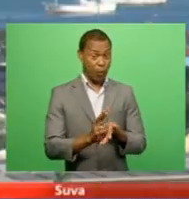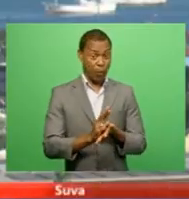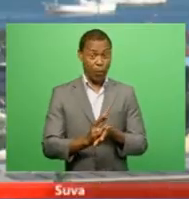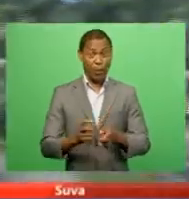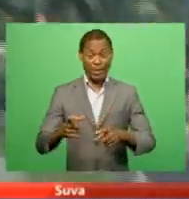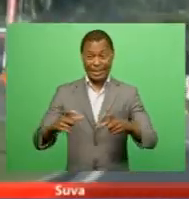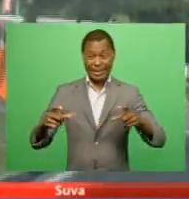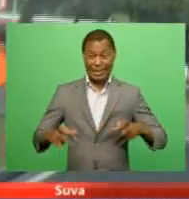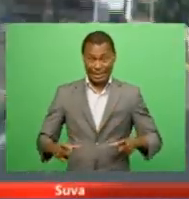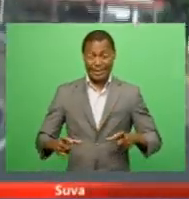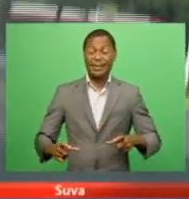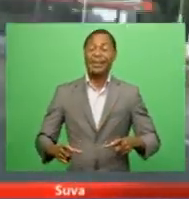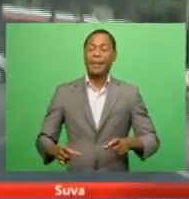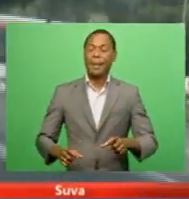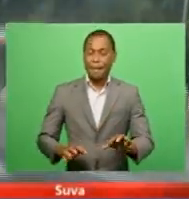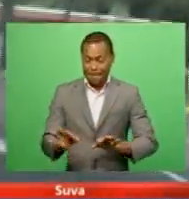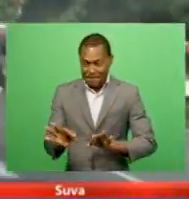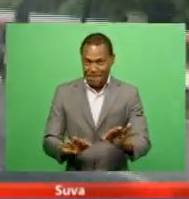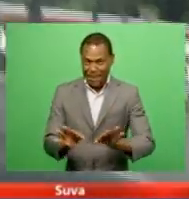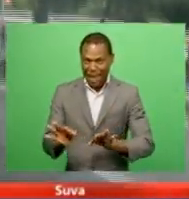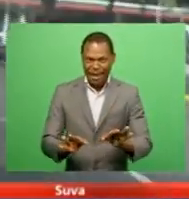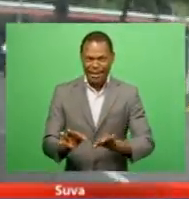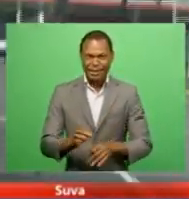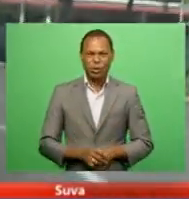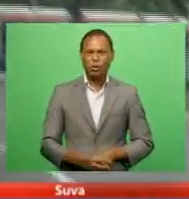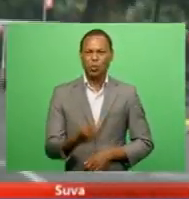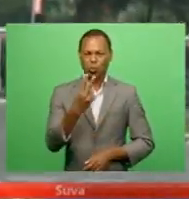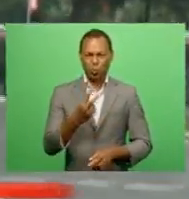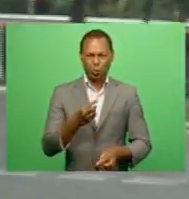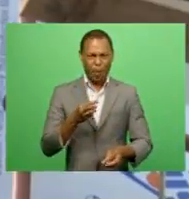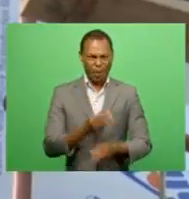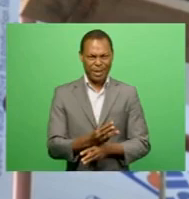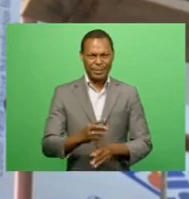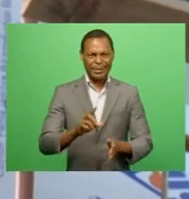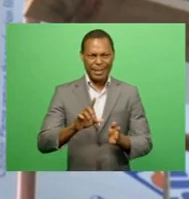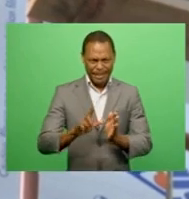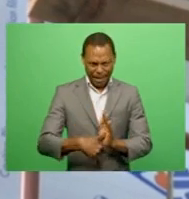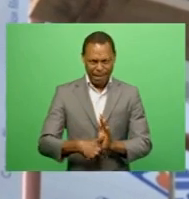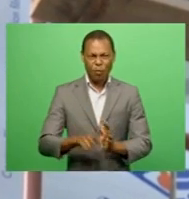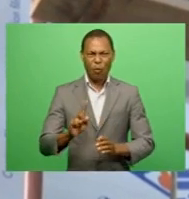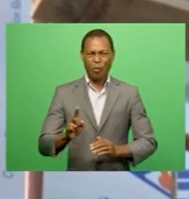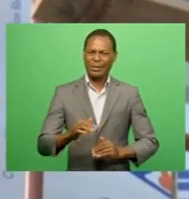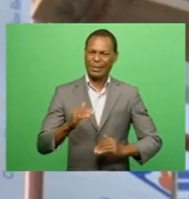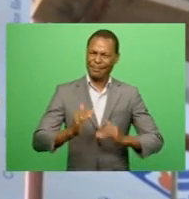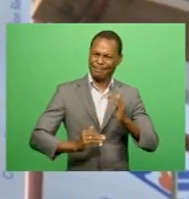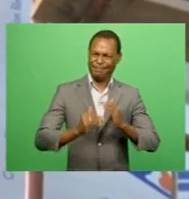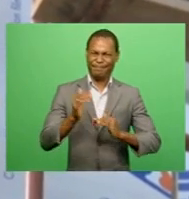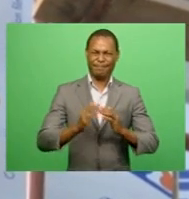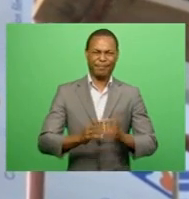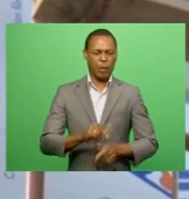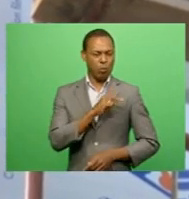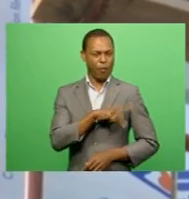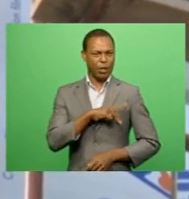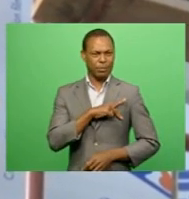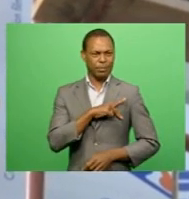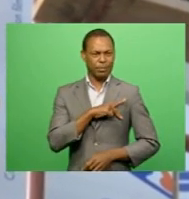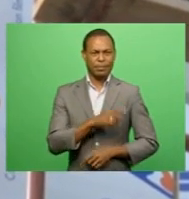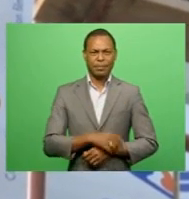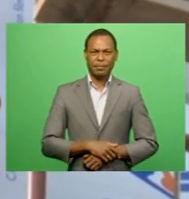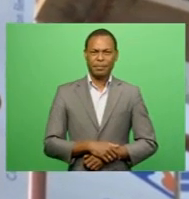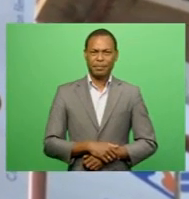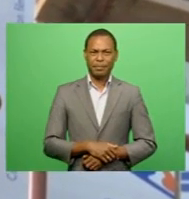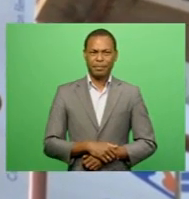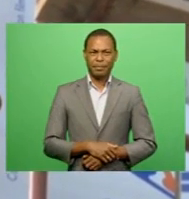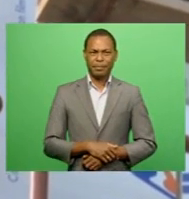scheme will commence in 2 months, and the Suva City Council will need to enlist construction experts. The scheme for Suva also needs